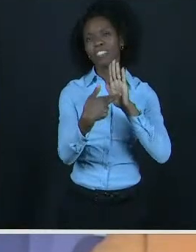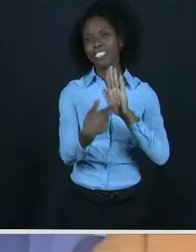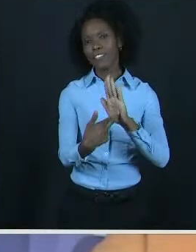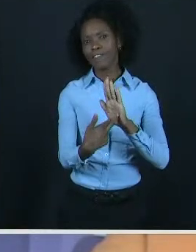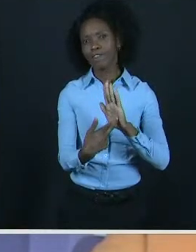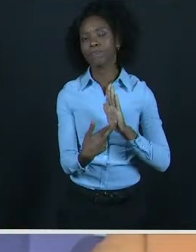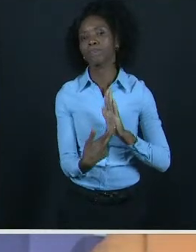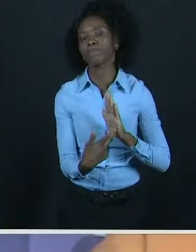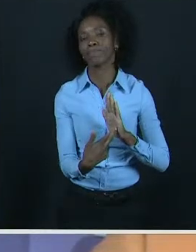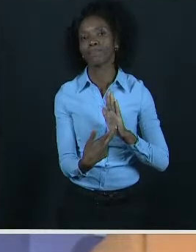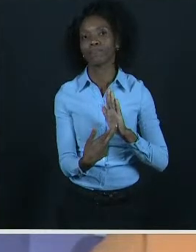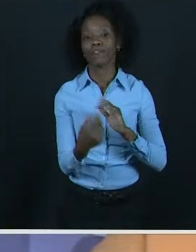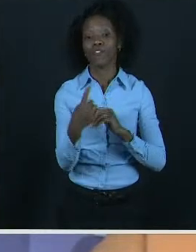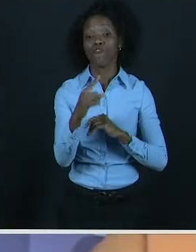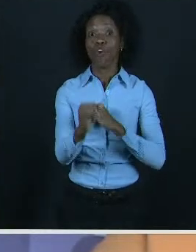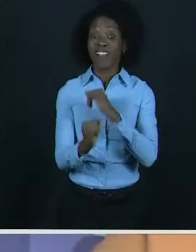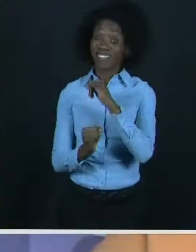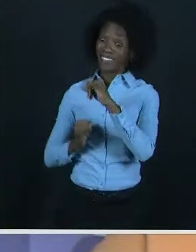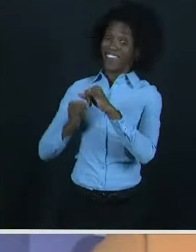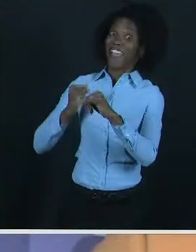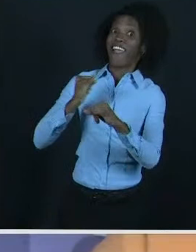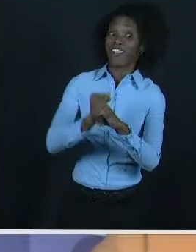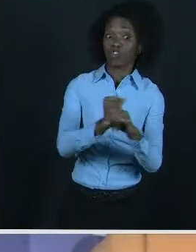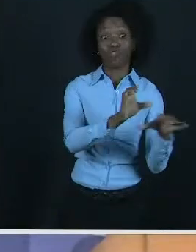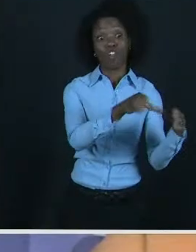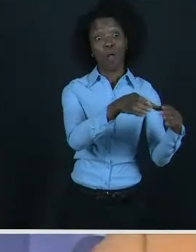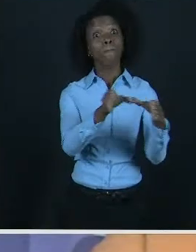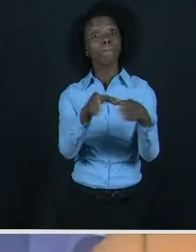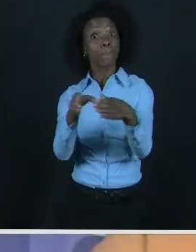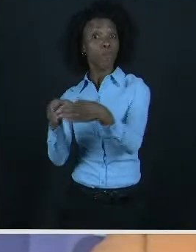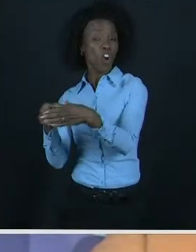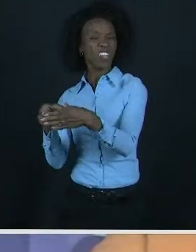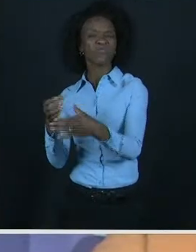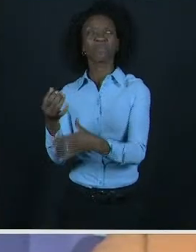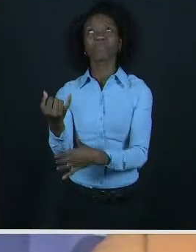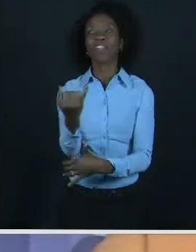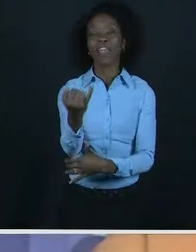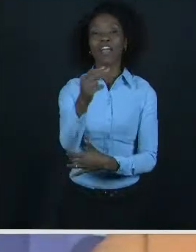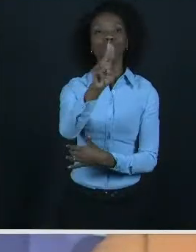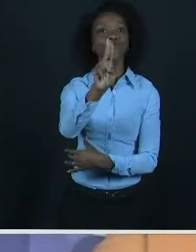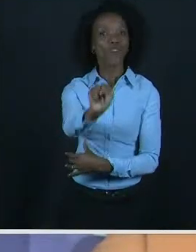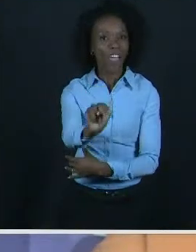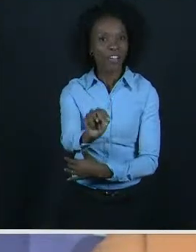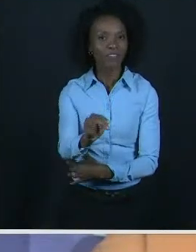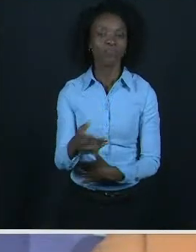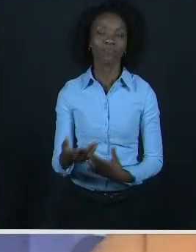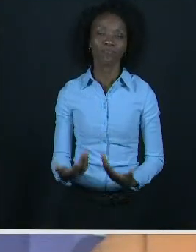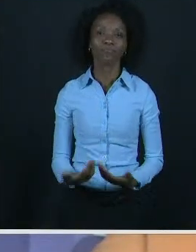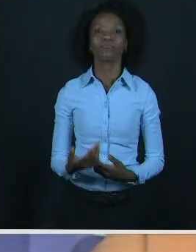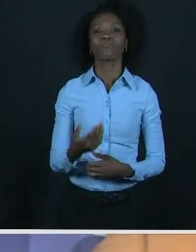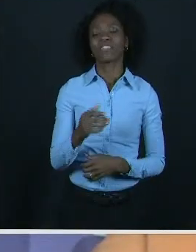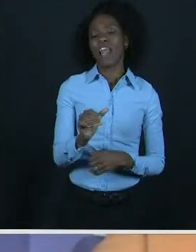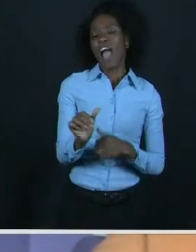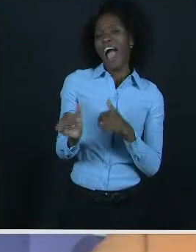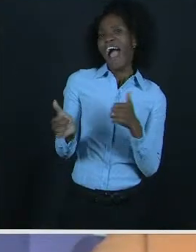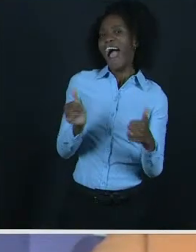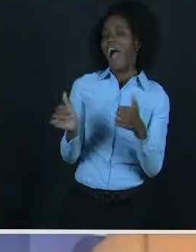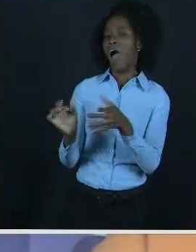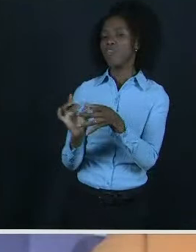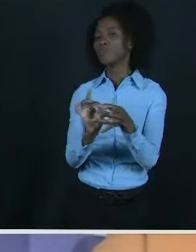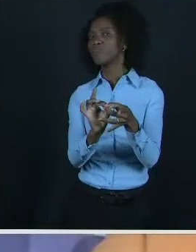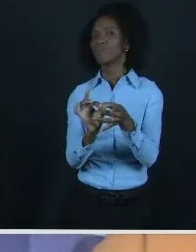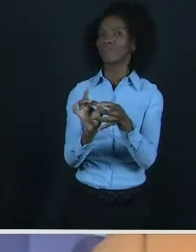representatives of international bodies such as the UN and other related